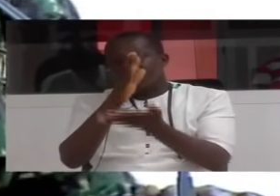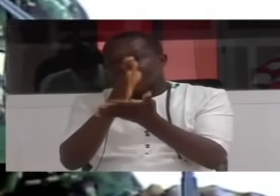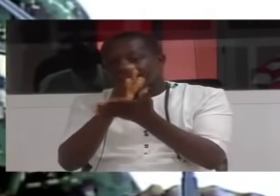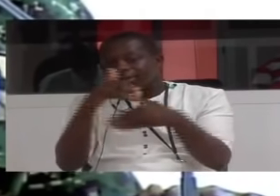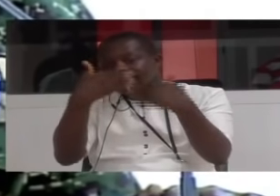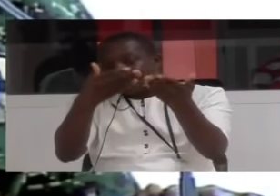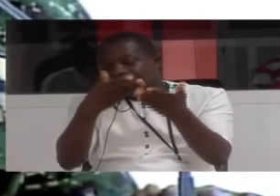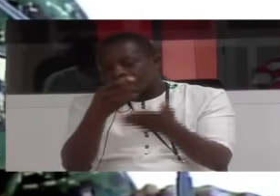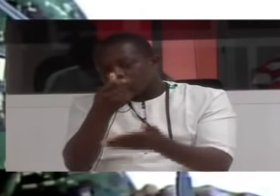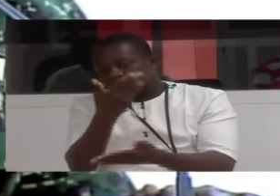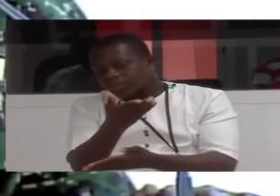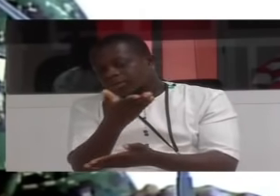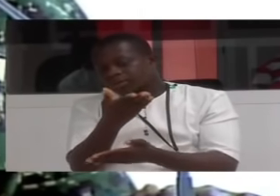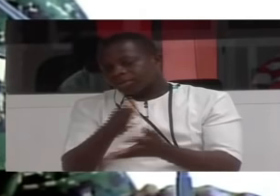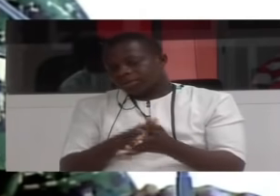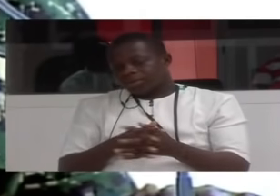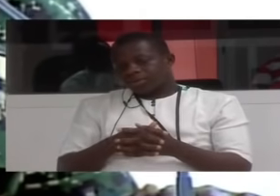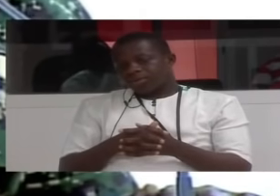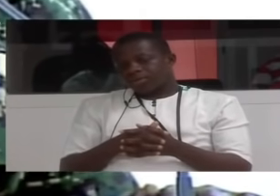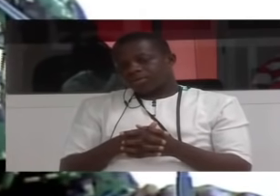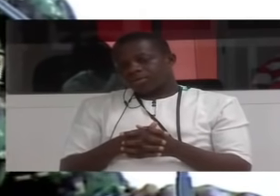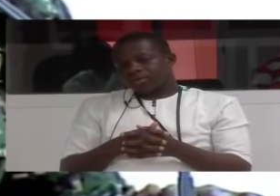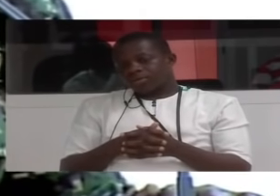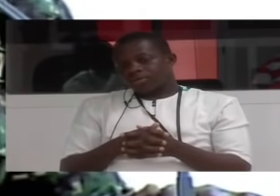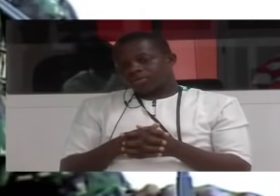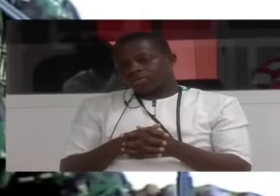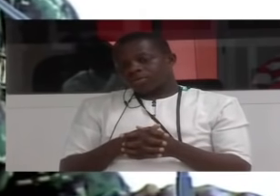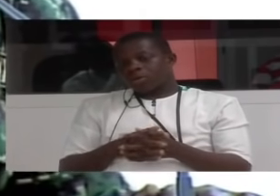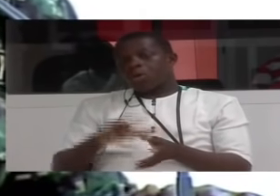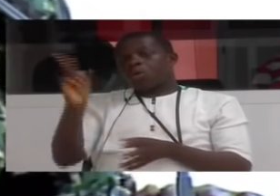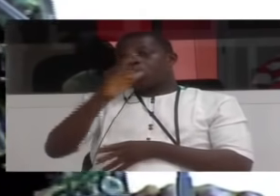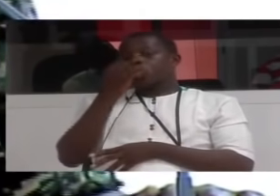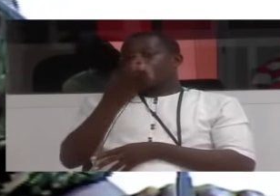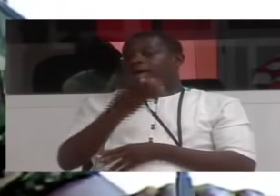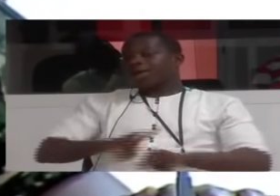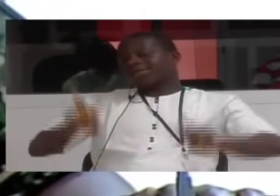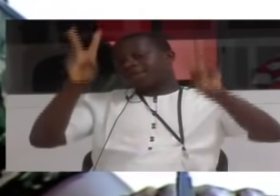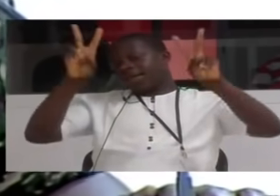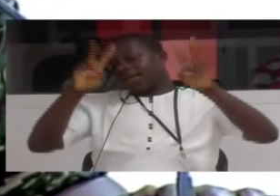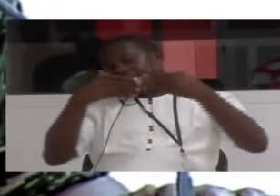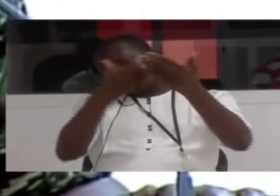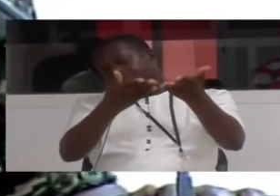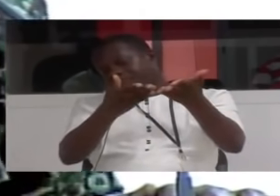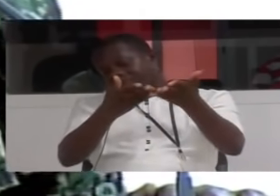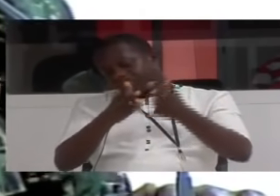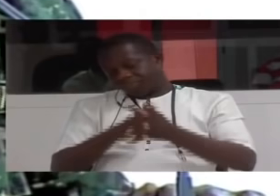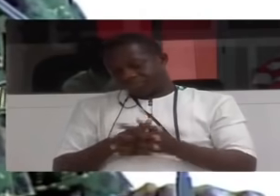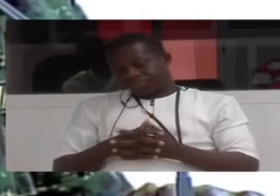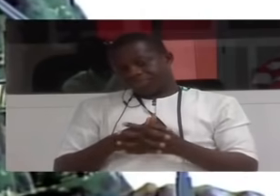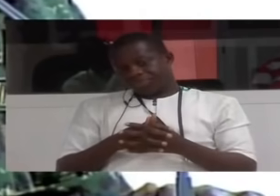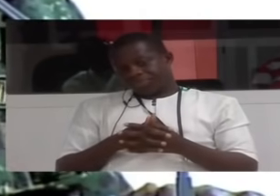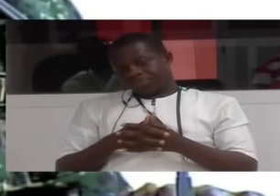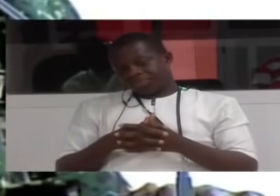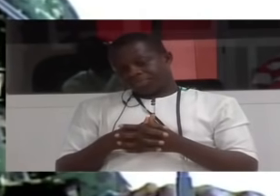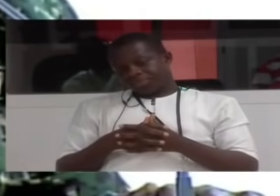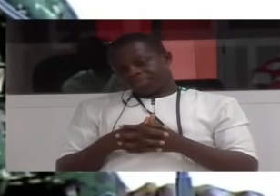la kana daan di joxé xaliss bubu. Ci luñ wax ñu ne Yaya Jame moko doon joxé. According to what they said it